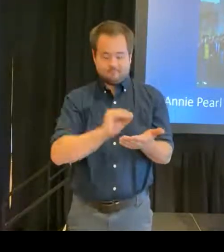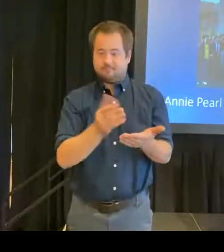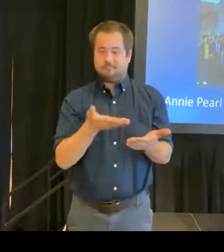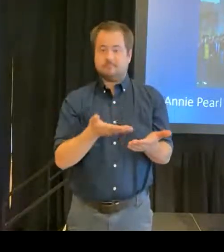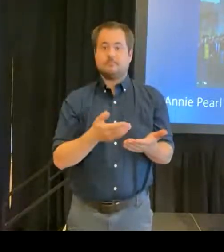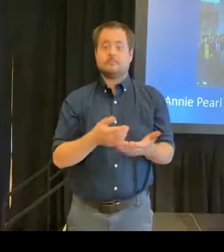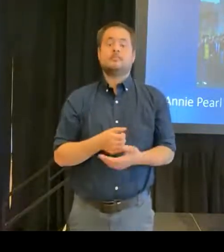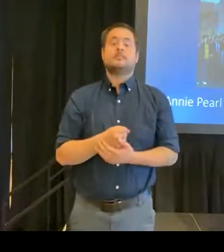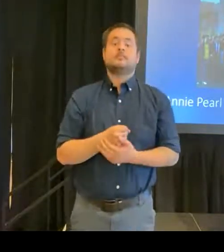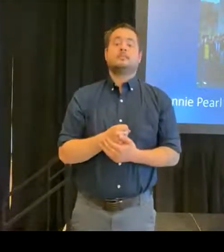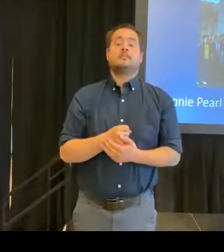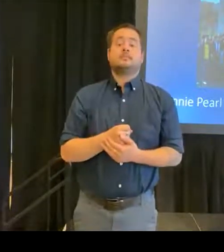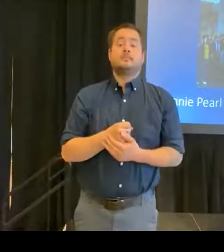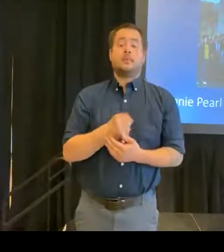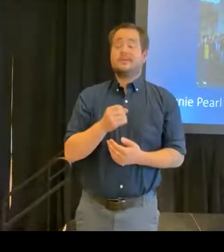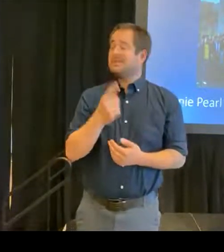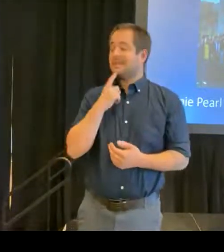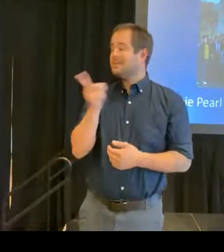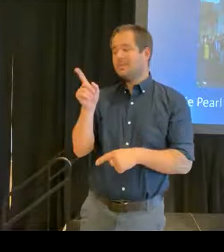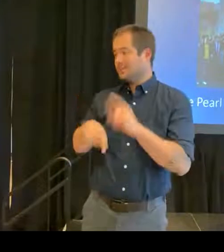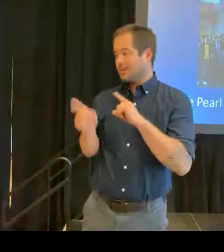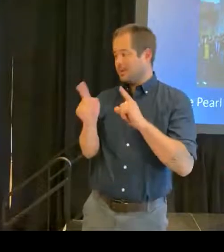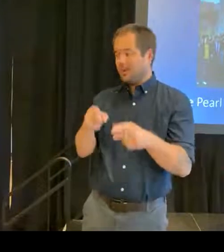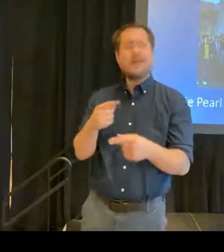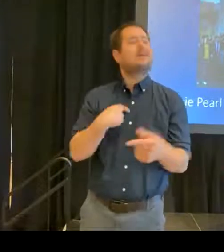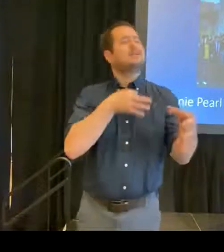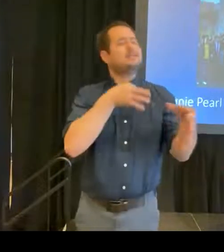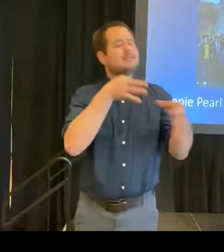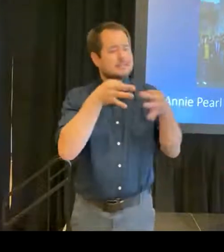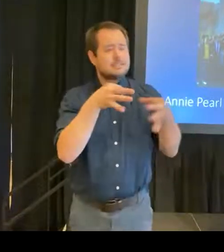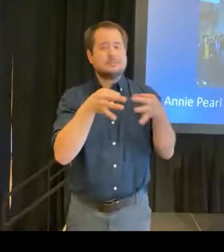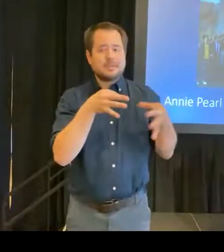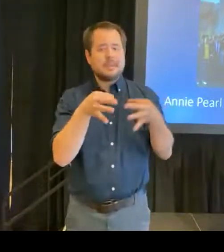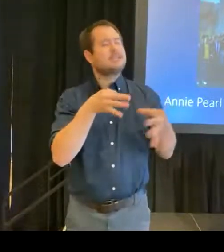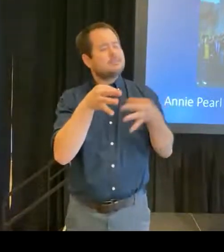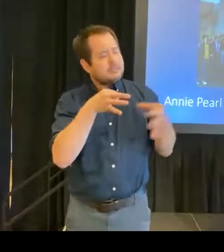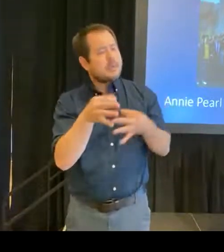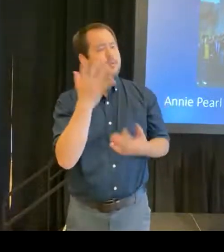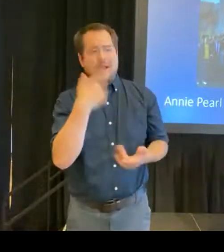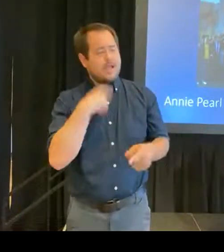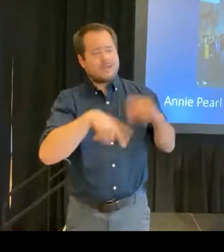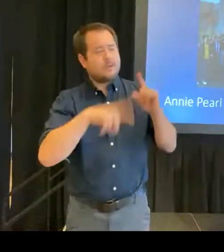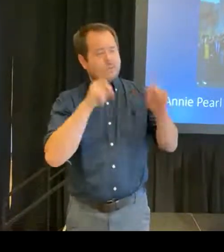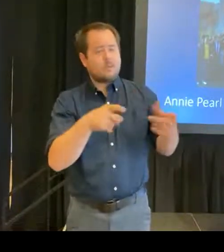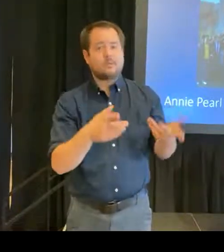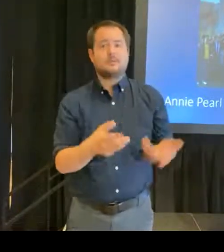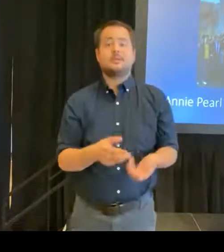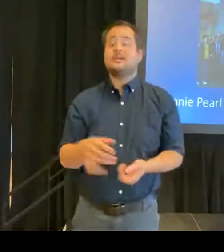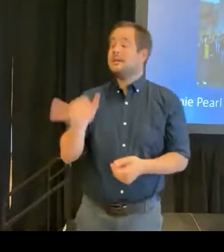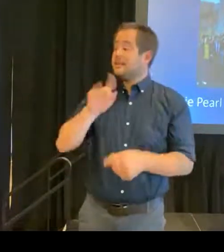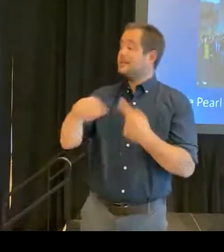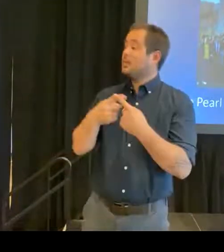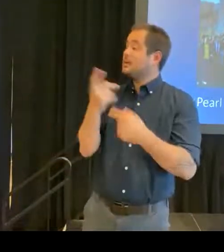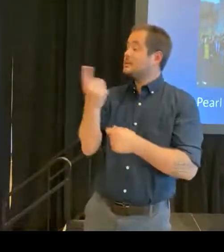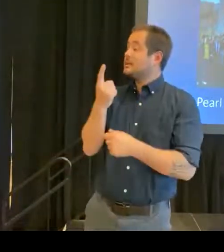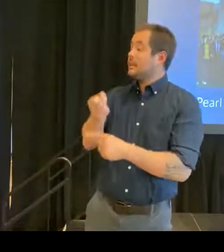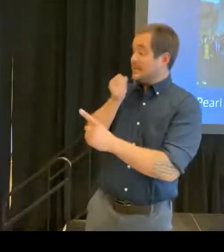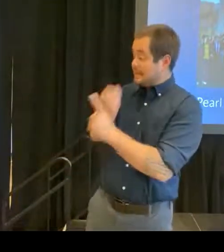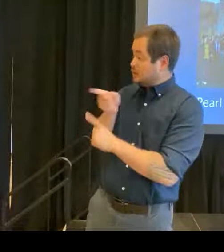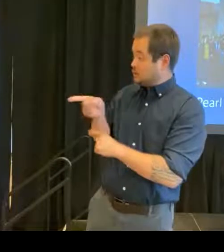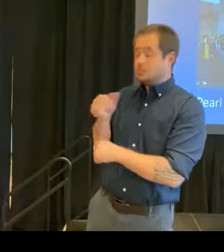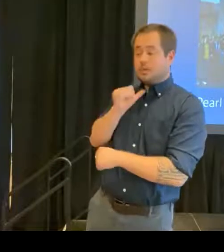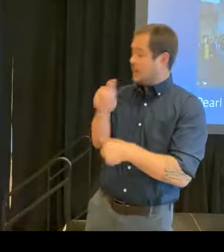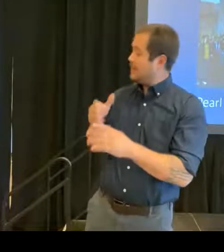well, you can't go. I said, well, explain the word. Explain it to me. He said, well, that's when somebody hits you. You can't hit them